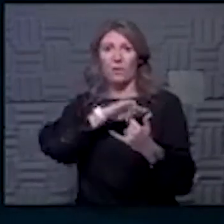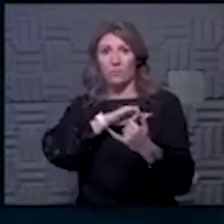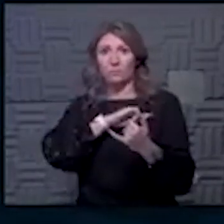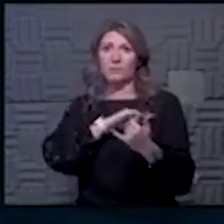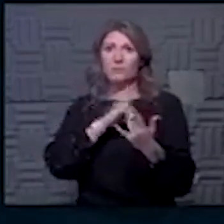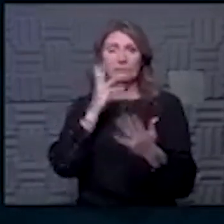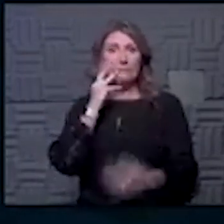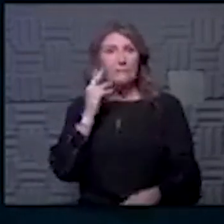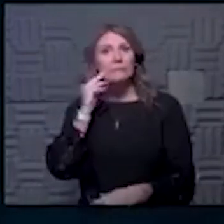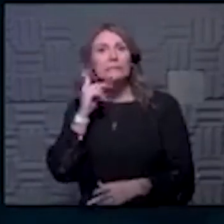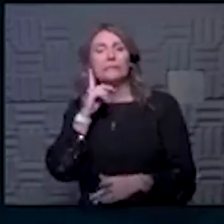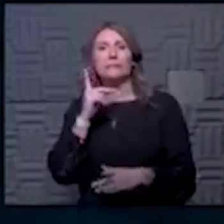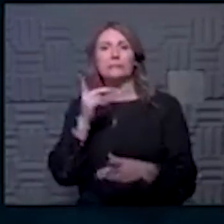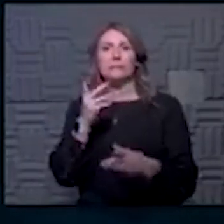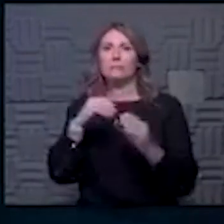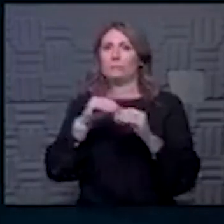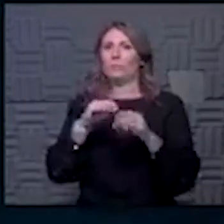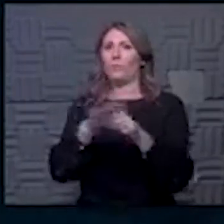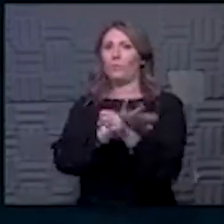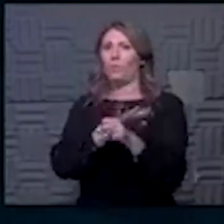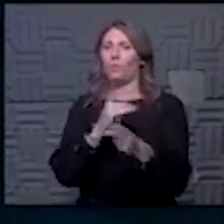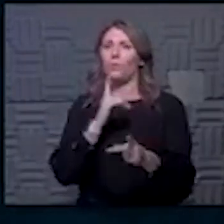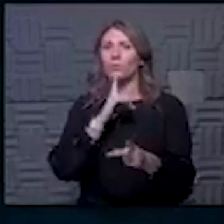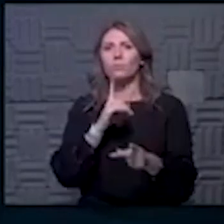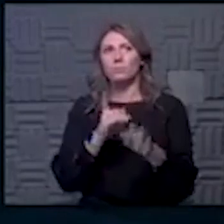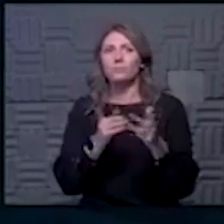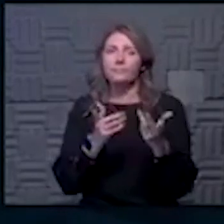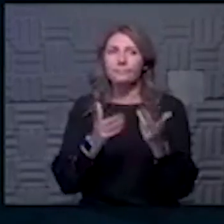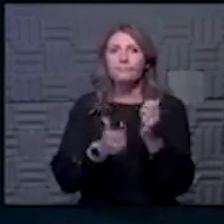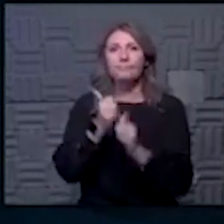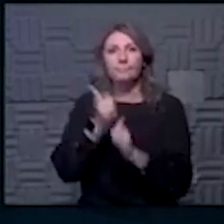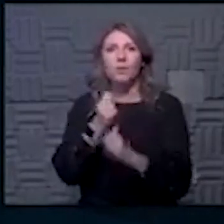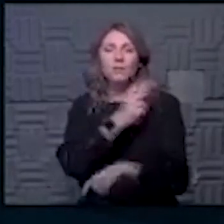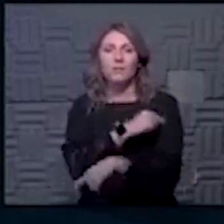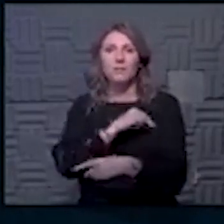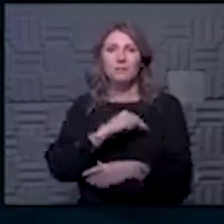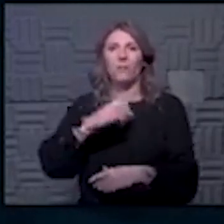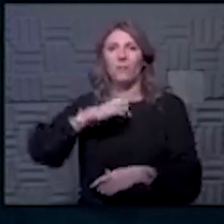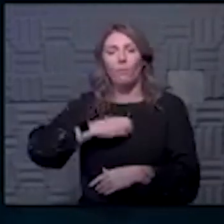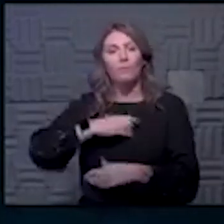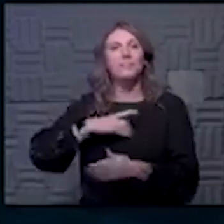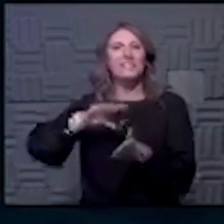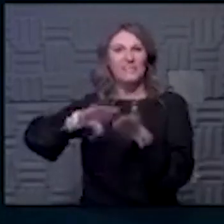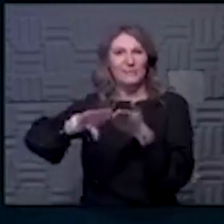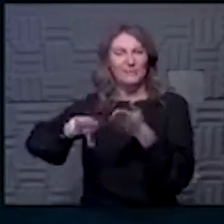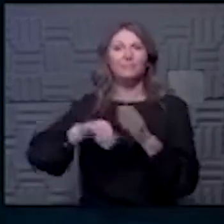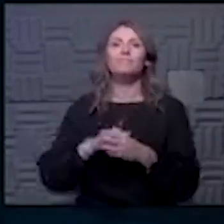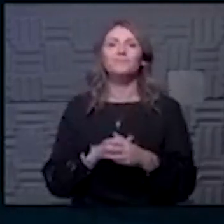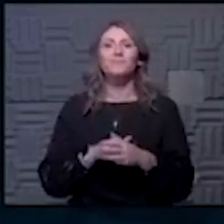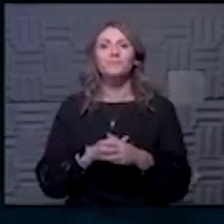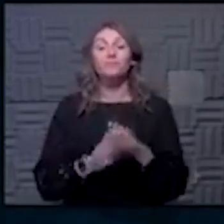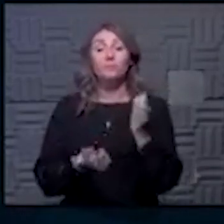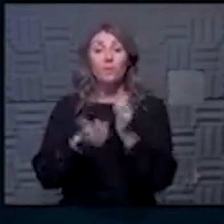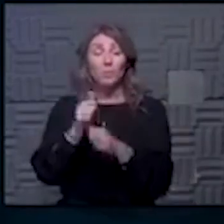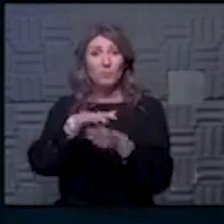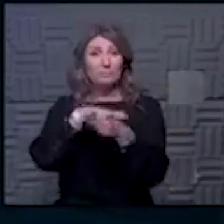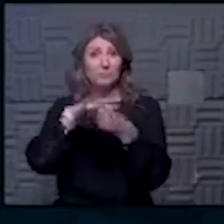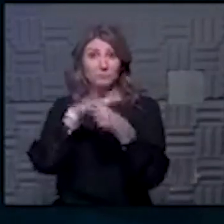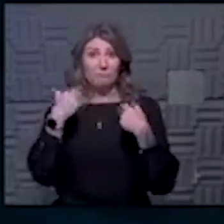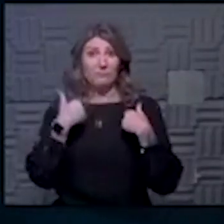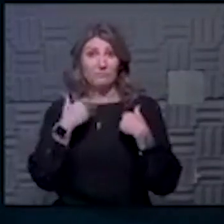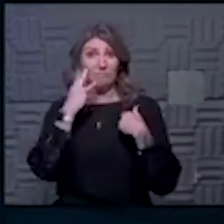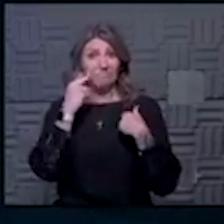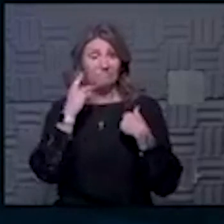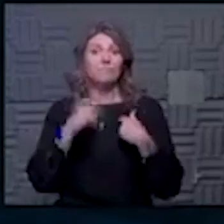issues, as most hospitals, in the region have. Some of our